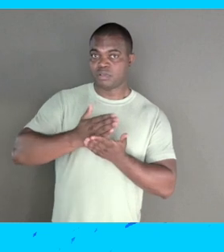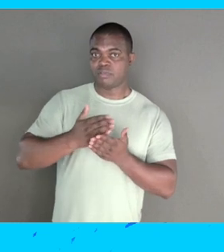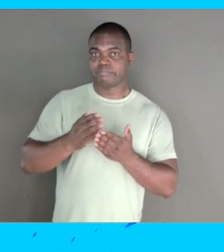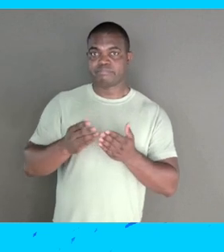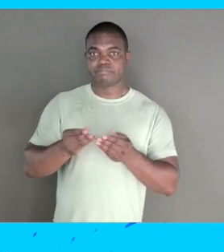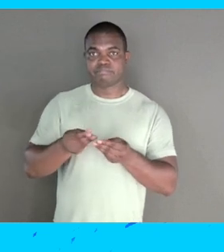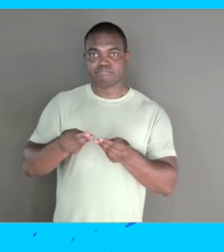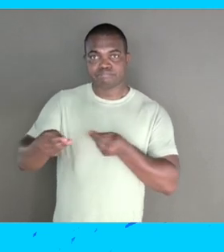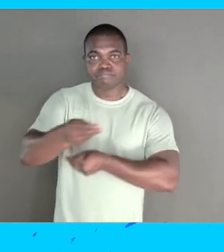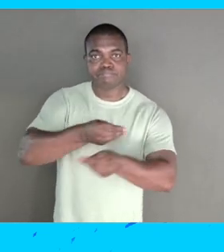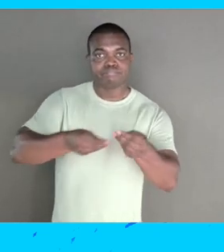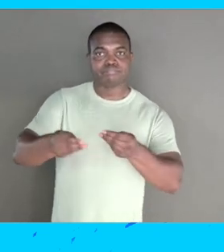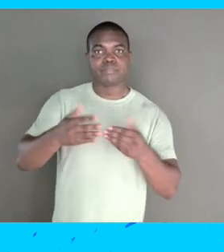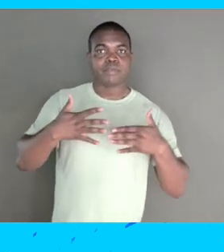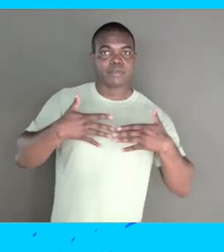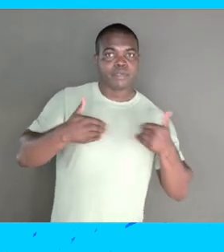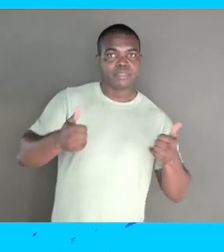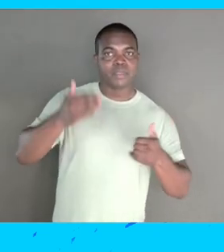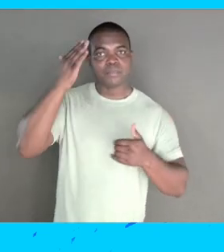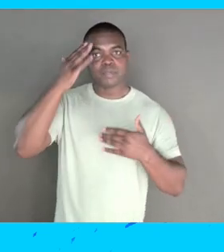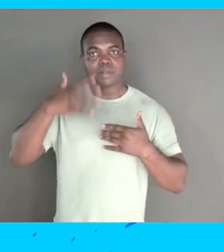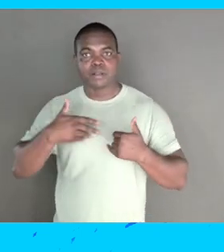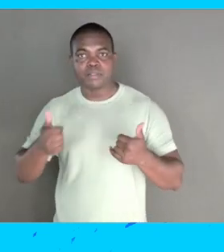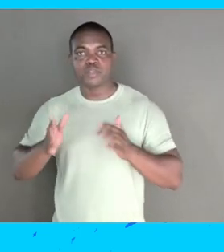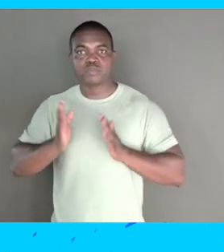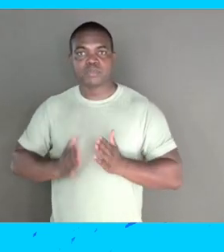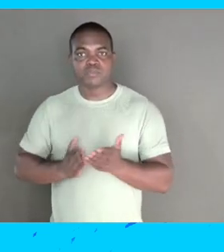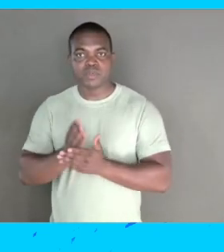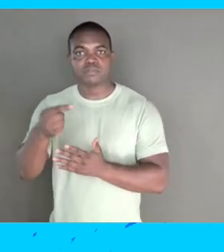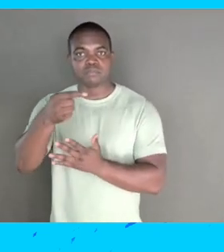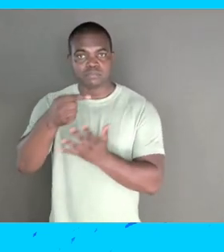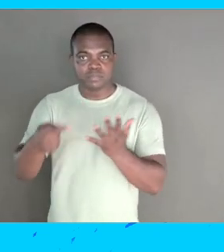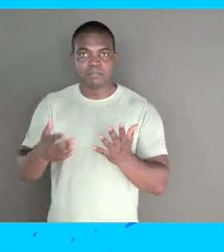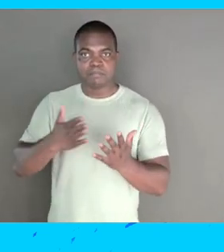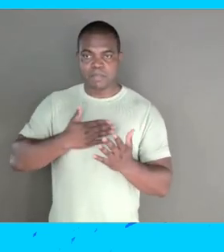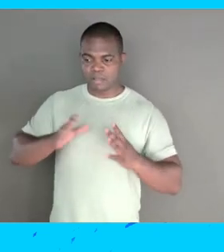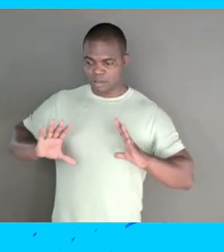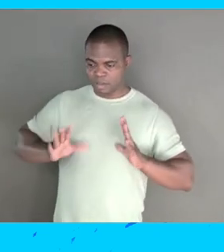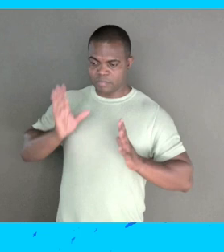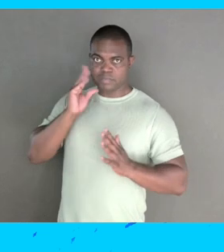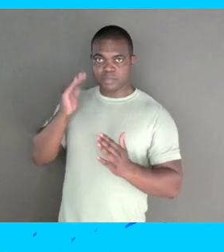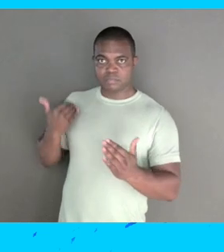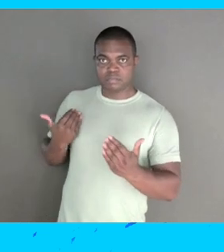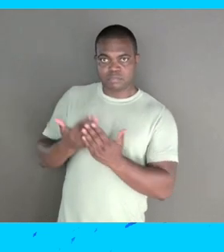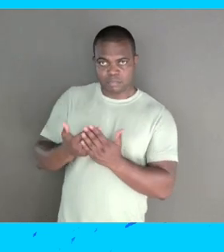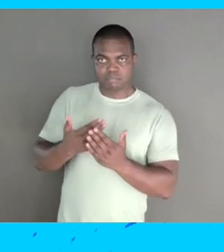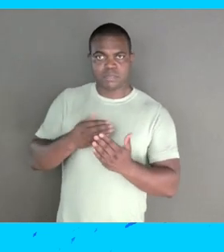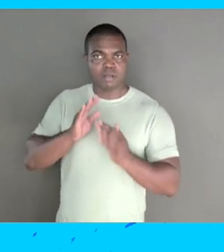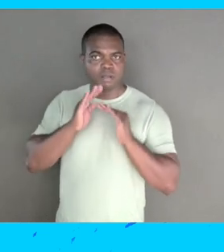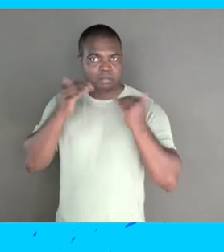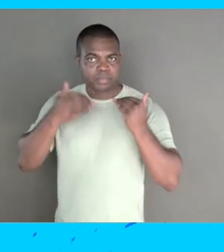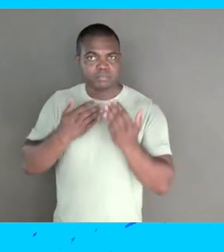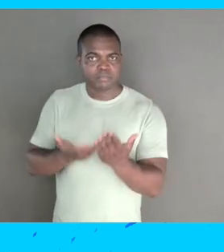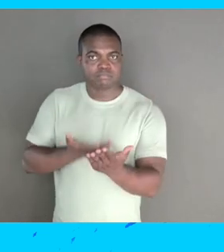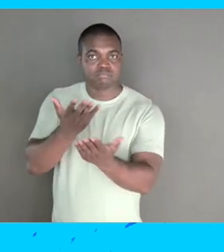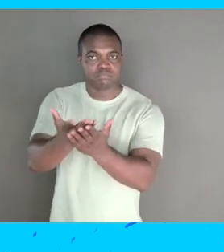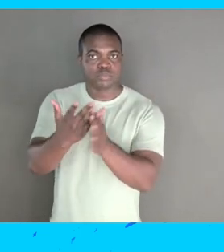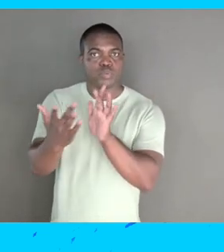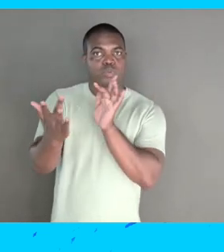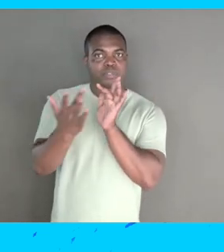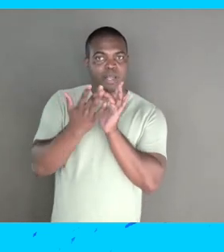contacts can be shared by the organizers of these sessions. Lastly, many thanks to the organizers, and I'm taking the mic back to the moderator. Thank you.